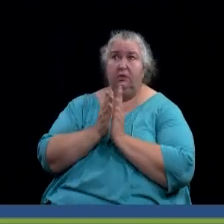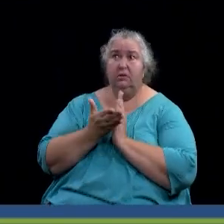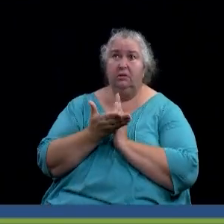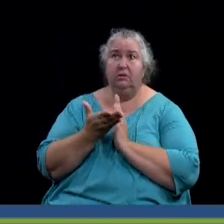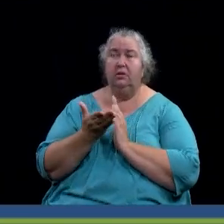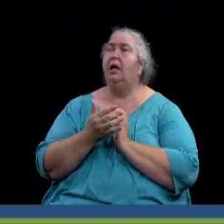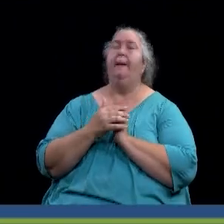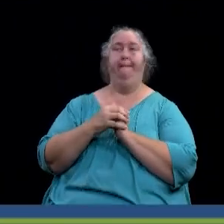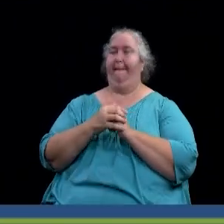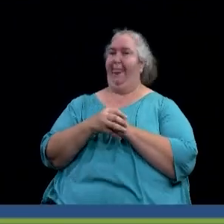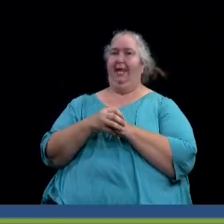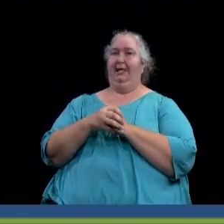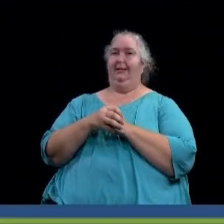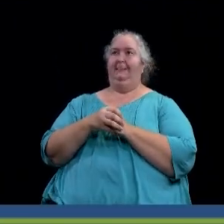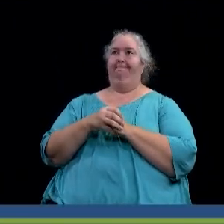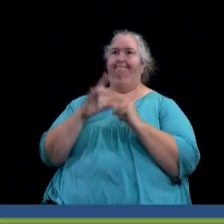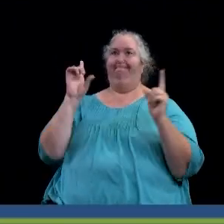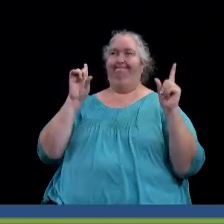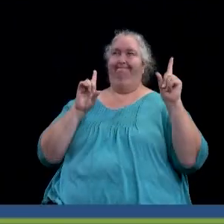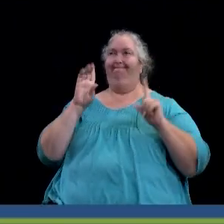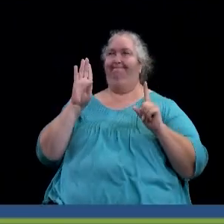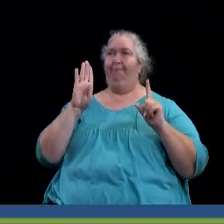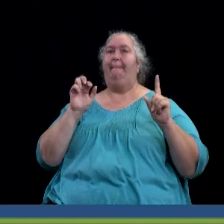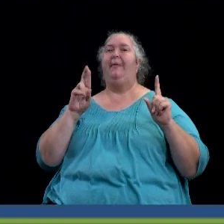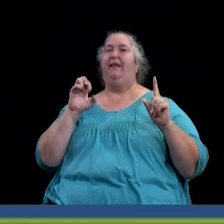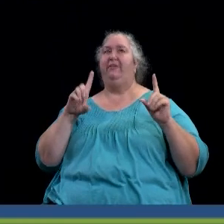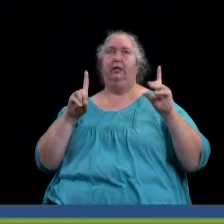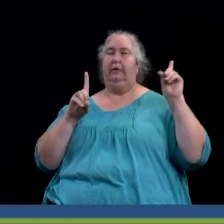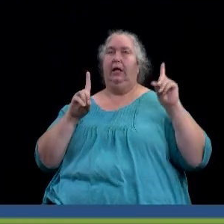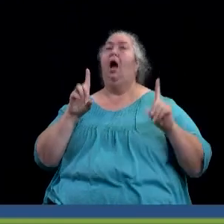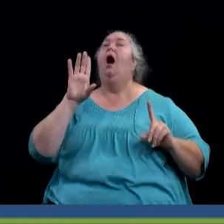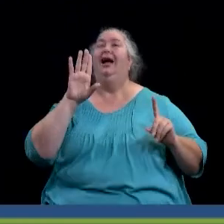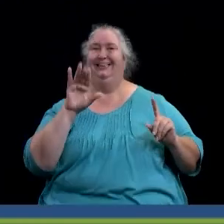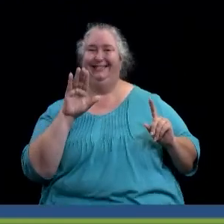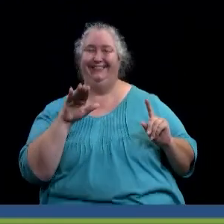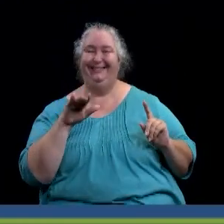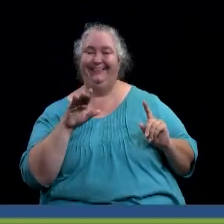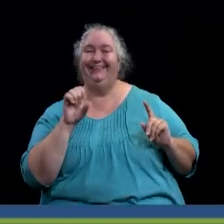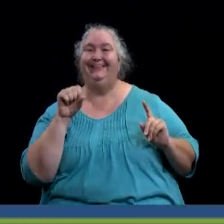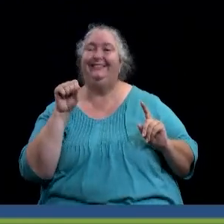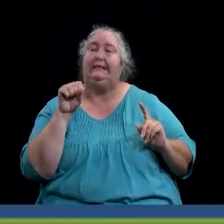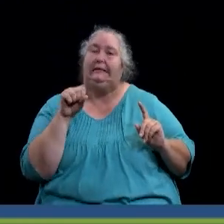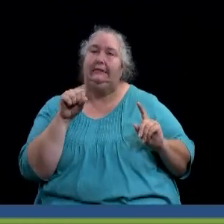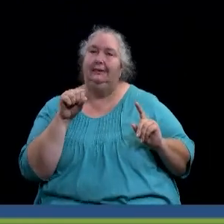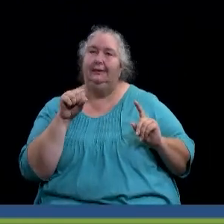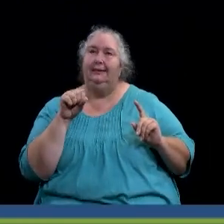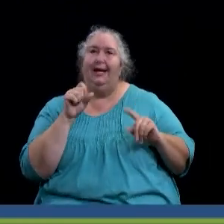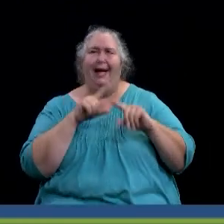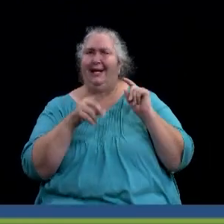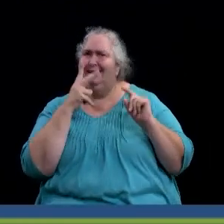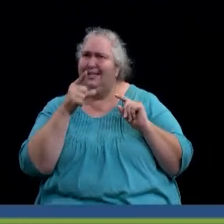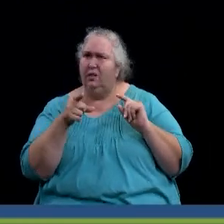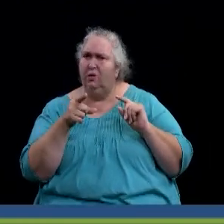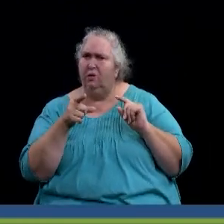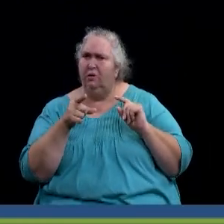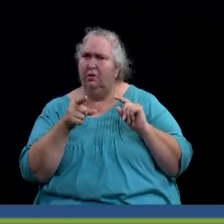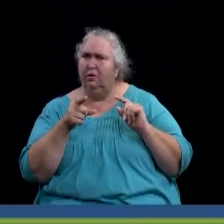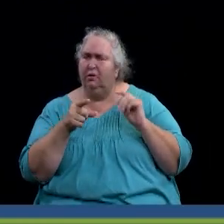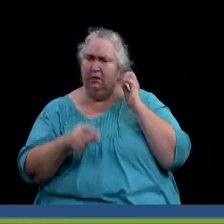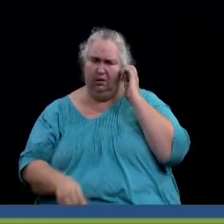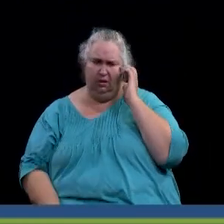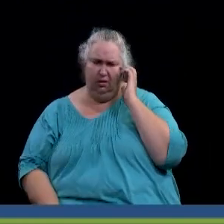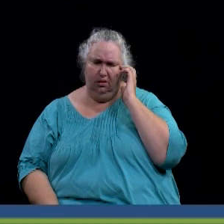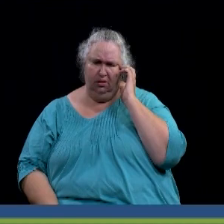Sorry. In addition to, I can't see you because I have to scroll to see.